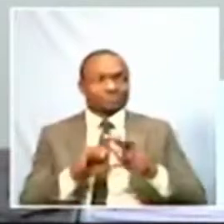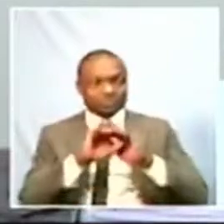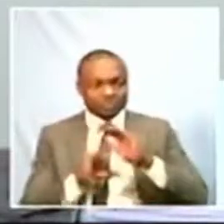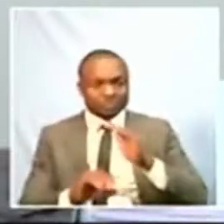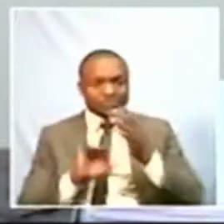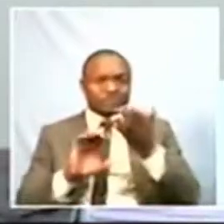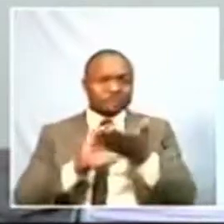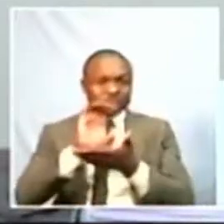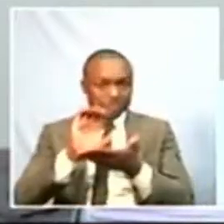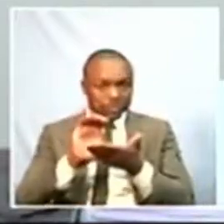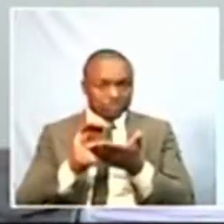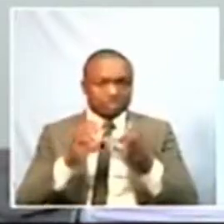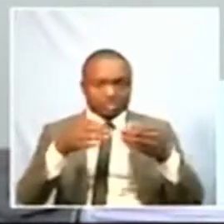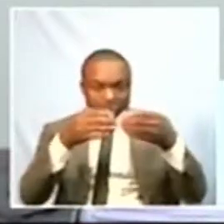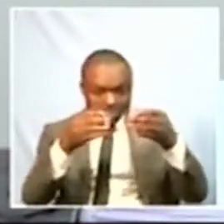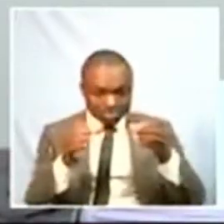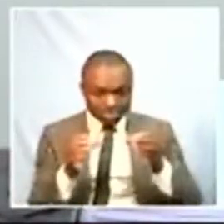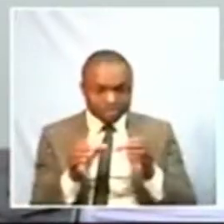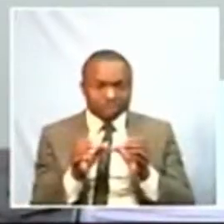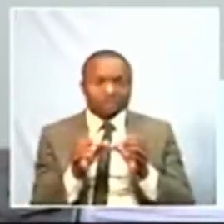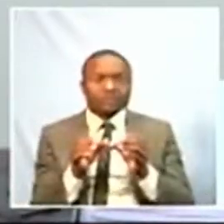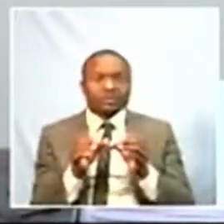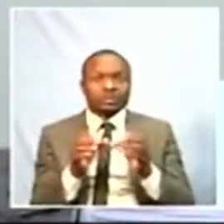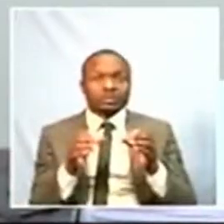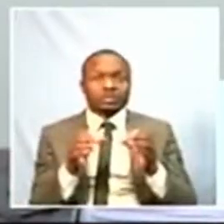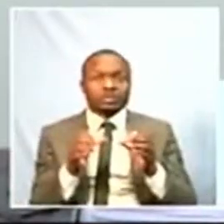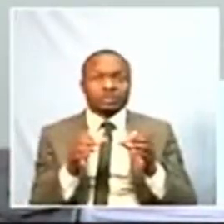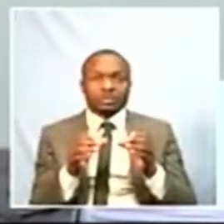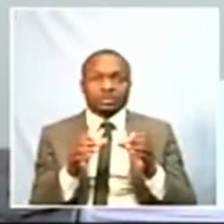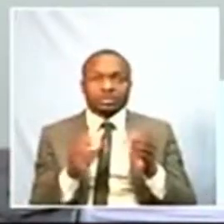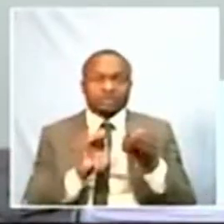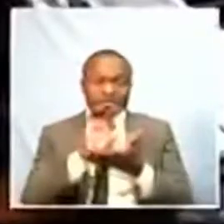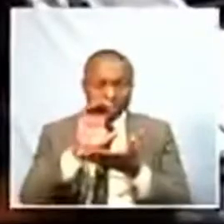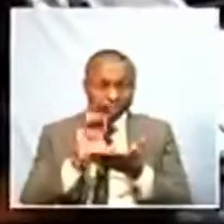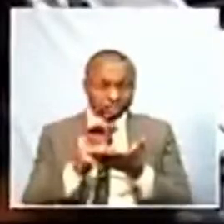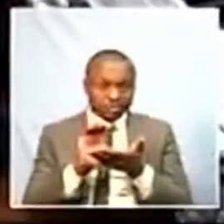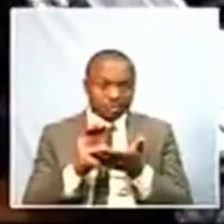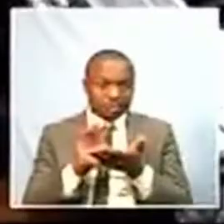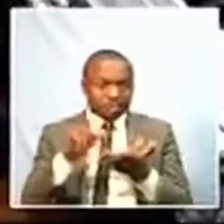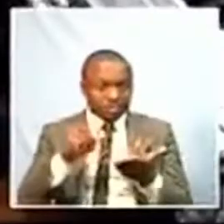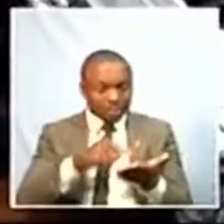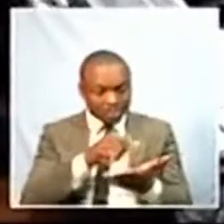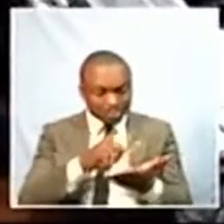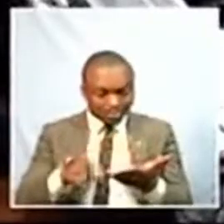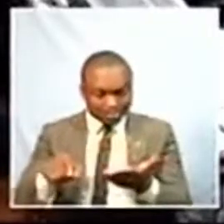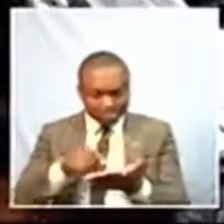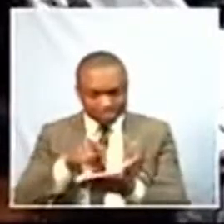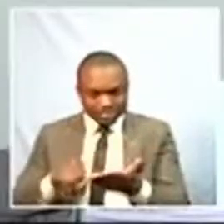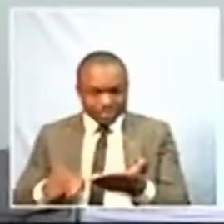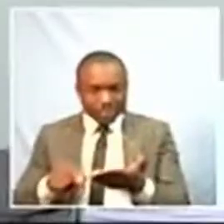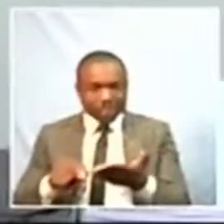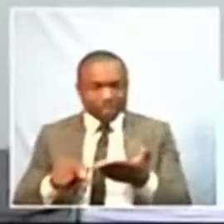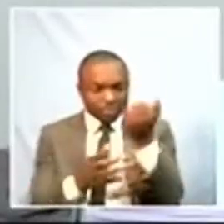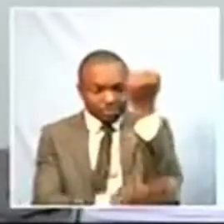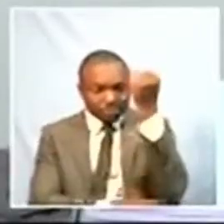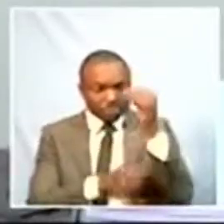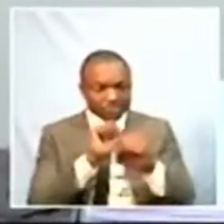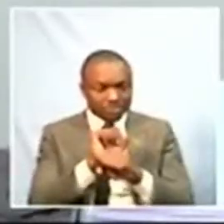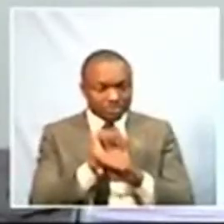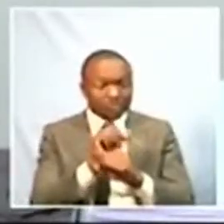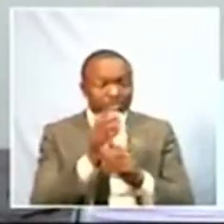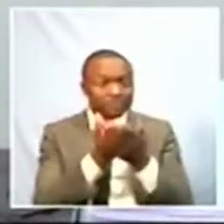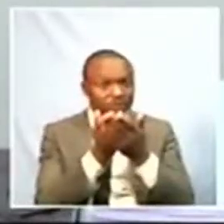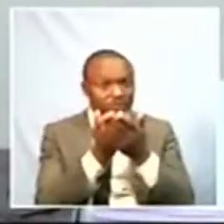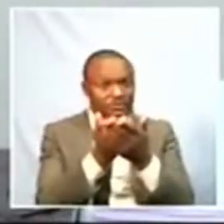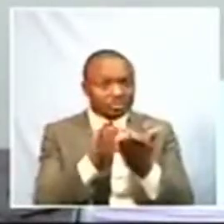Central constituency. Cracks, poor workmanship, and even when you are presenting a report like that, you must